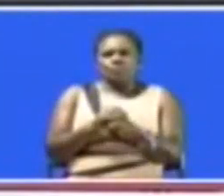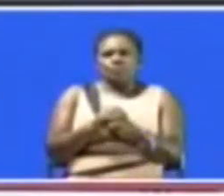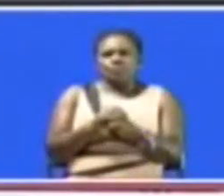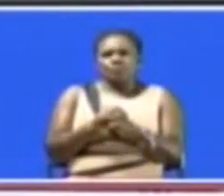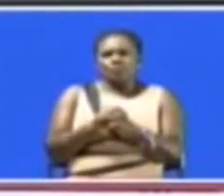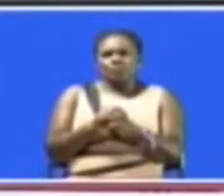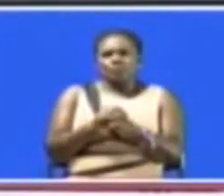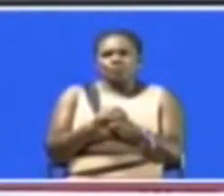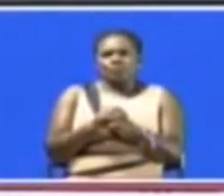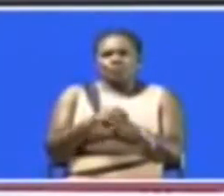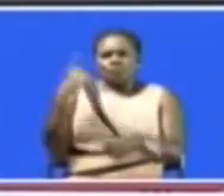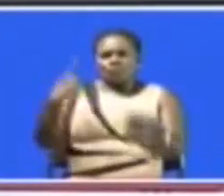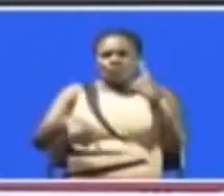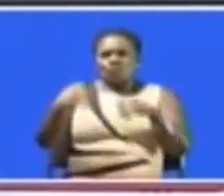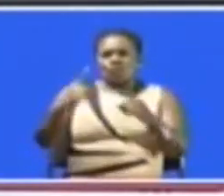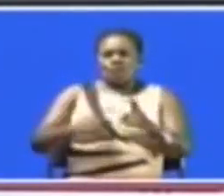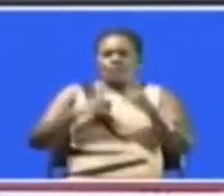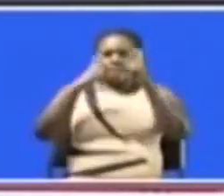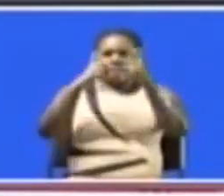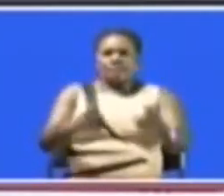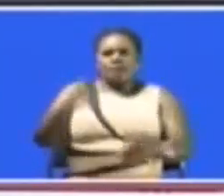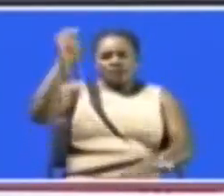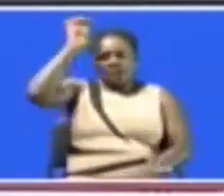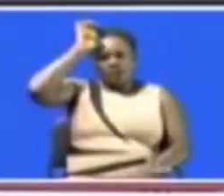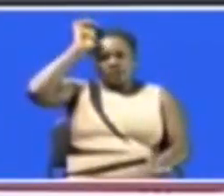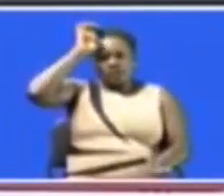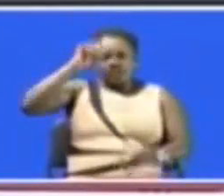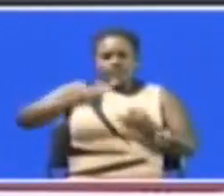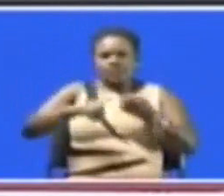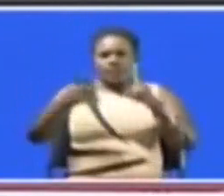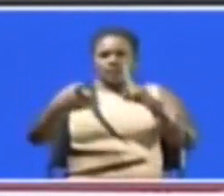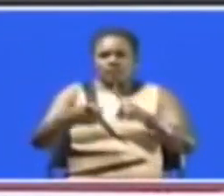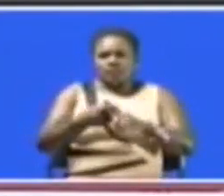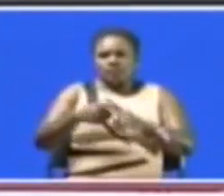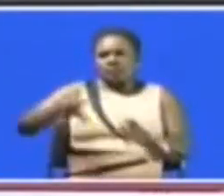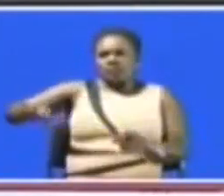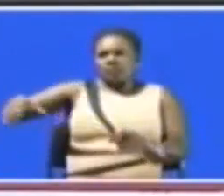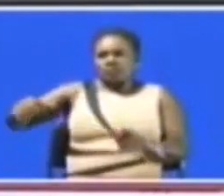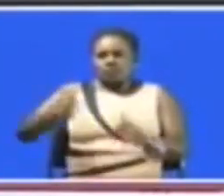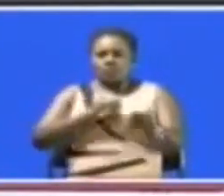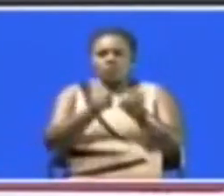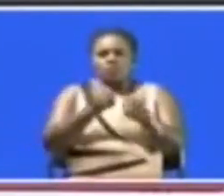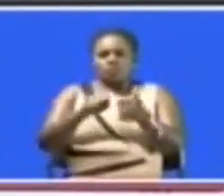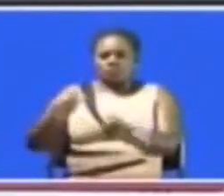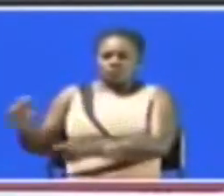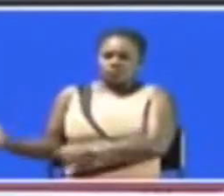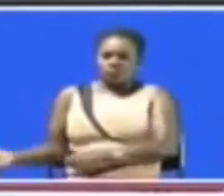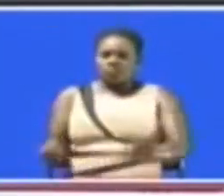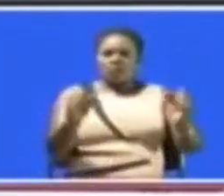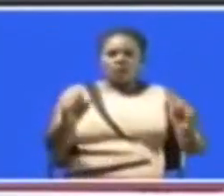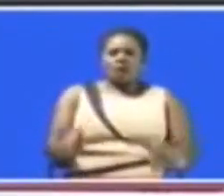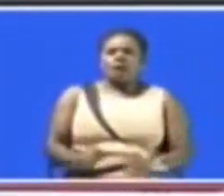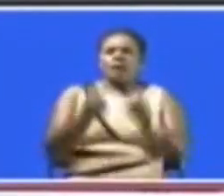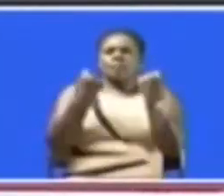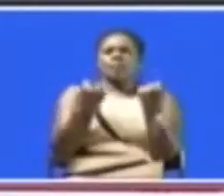Now, handicap 204 Peter Terer won the overall prize of the Eldoret leg of the standard county tournament golf classic